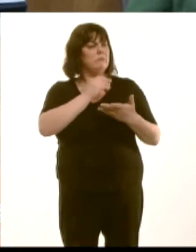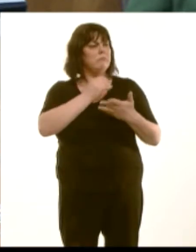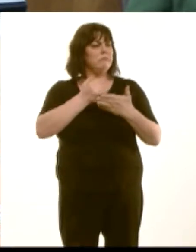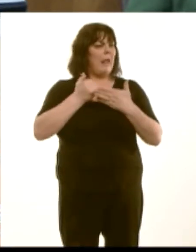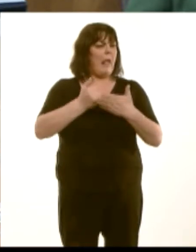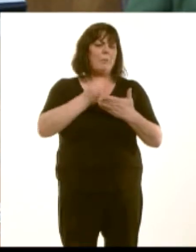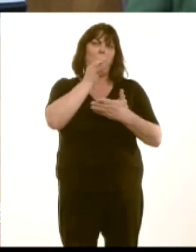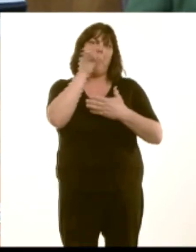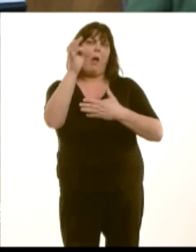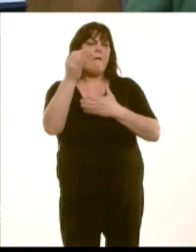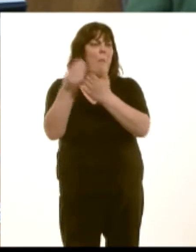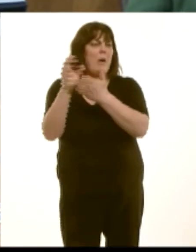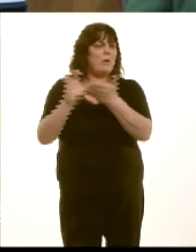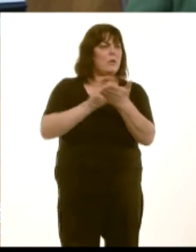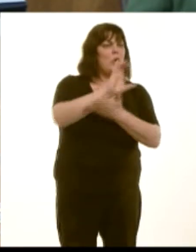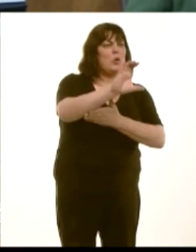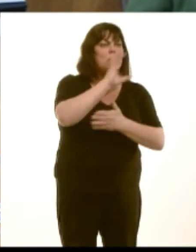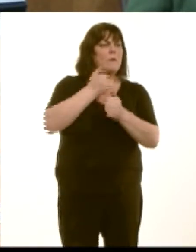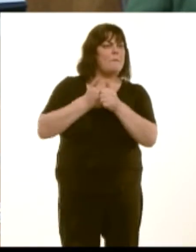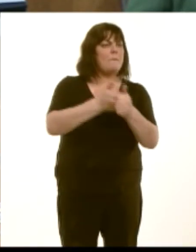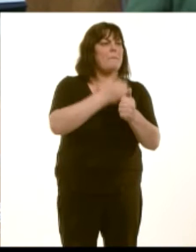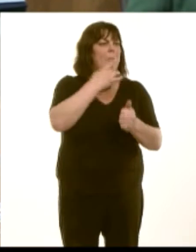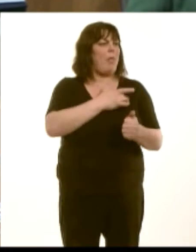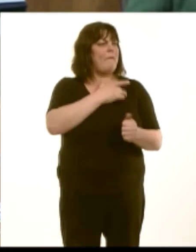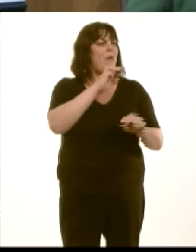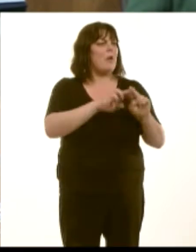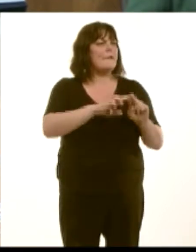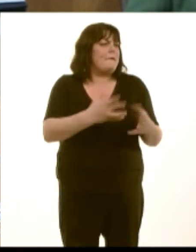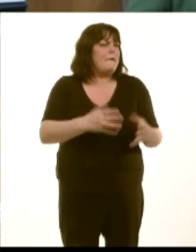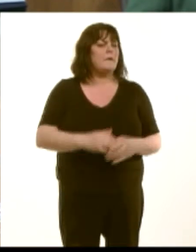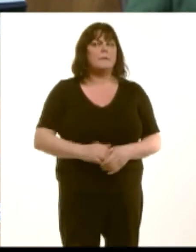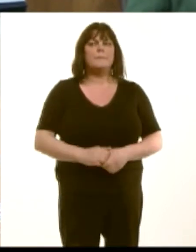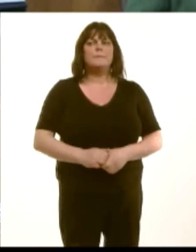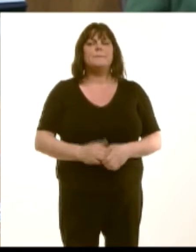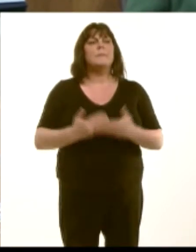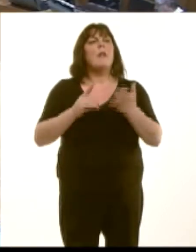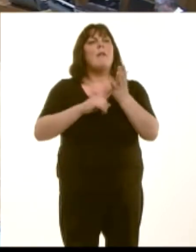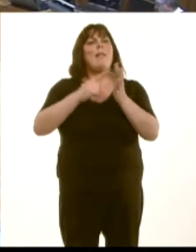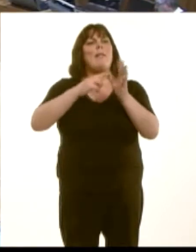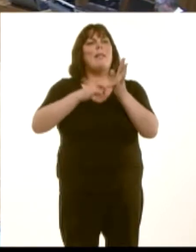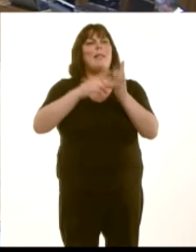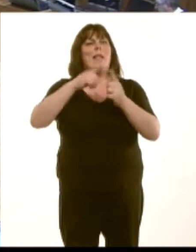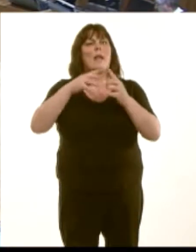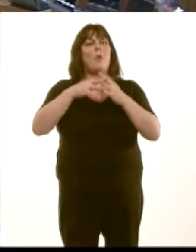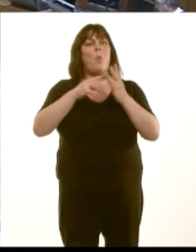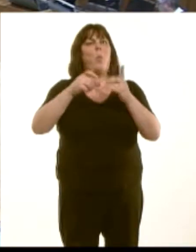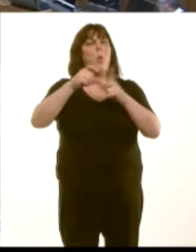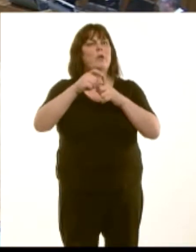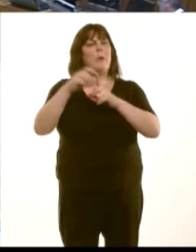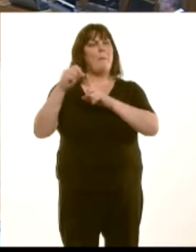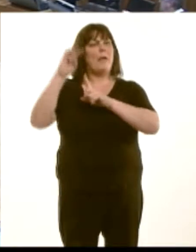Cardiff would expect. We now move to the Leader of Plaid Cymru, Leanne Wood. Diolch, Llywyd. First